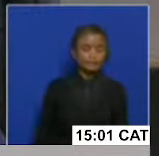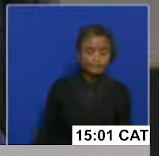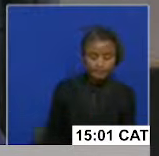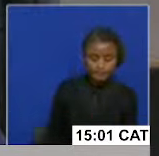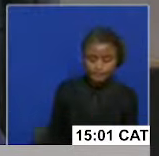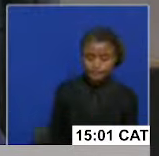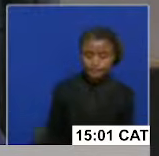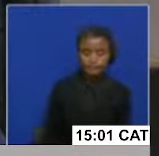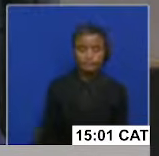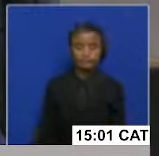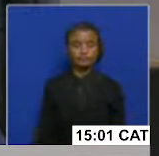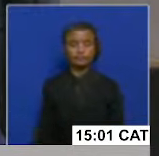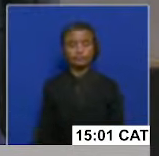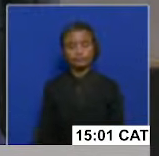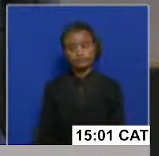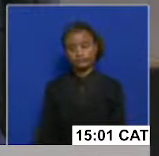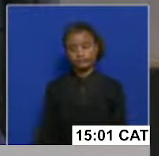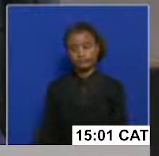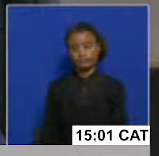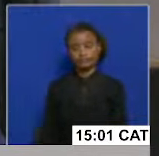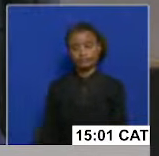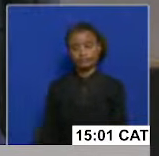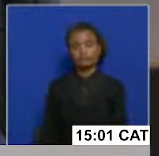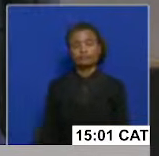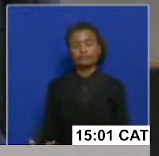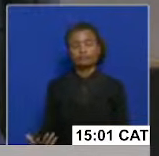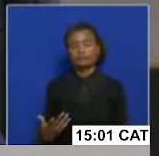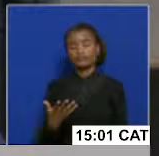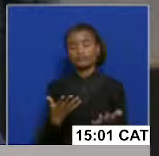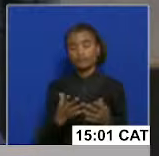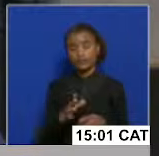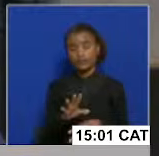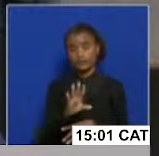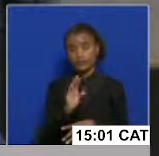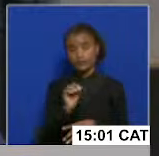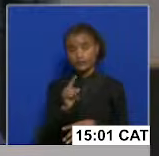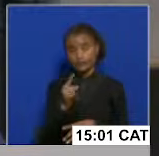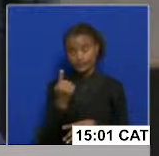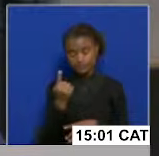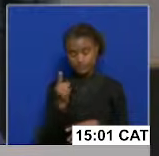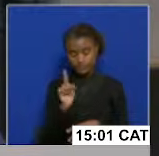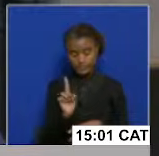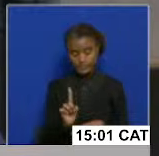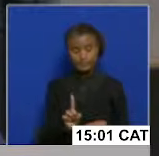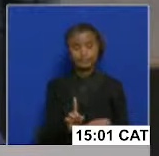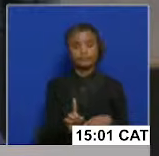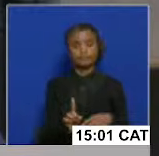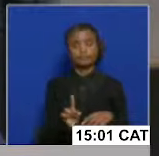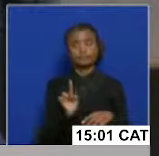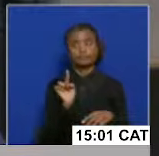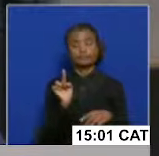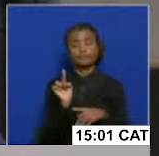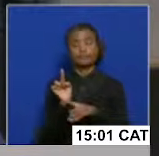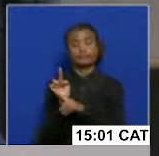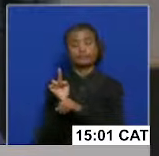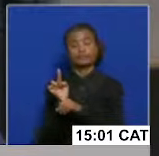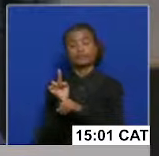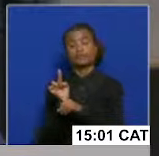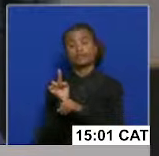or let me ask this first. How close were you to Mr. Simon?